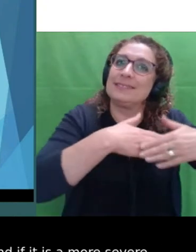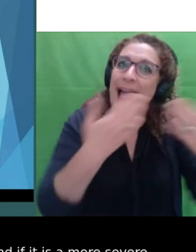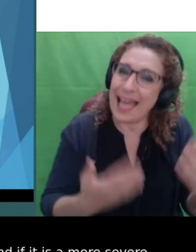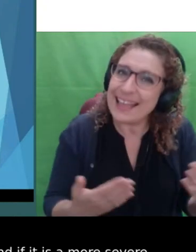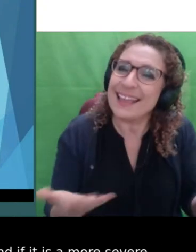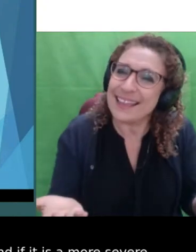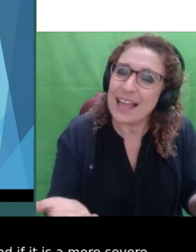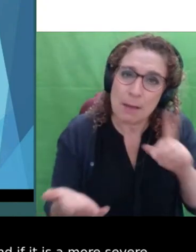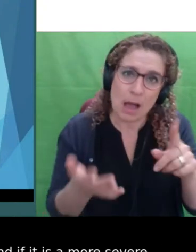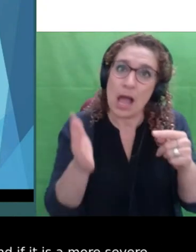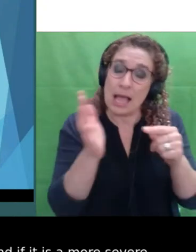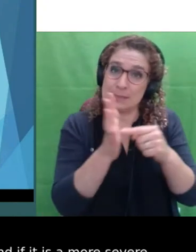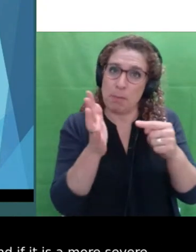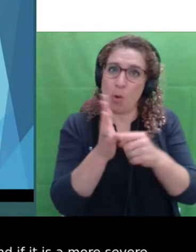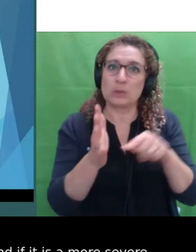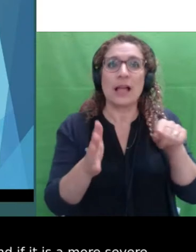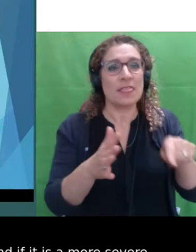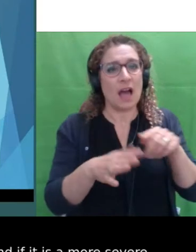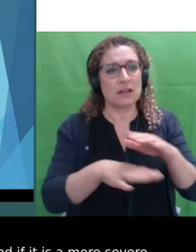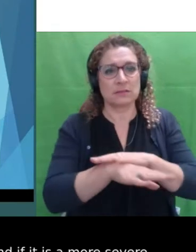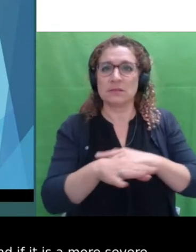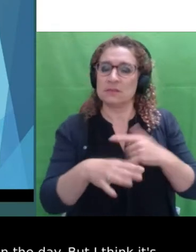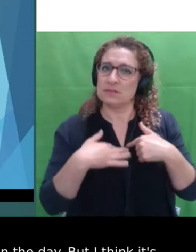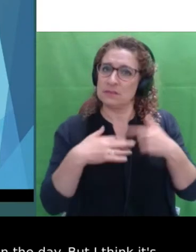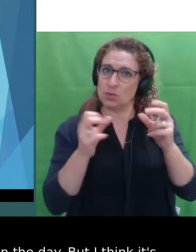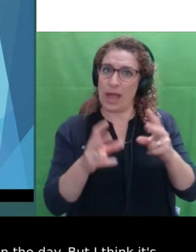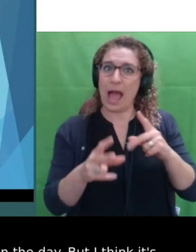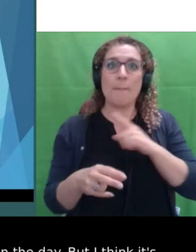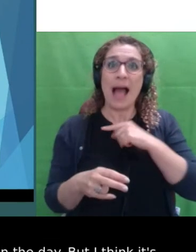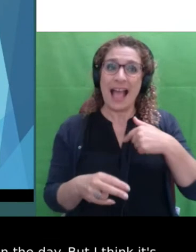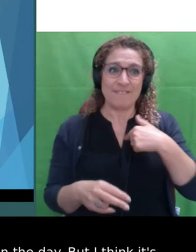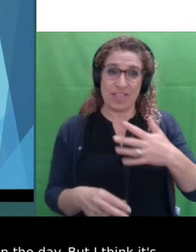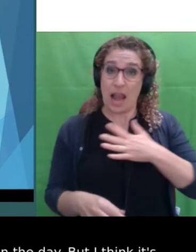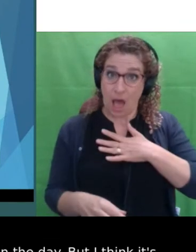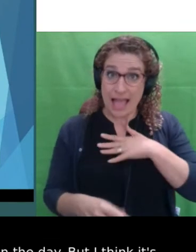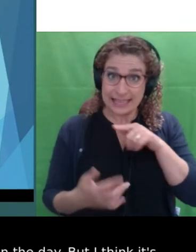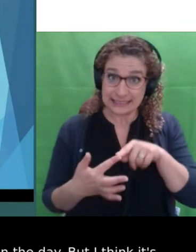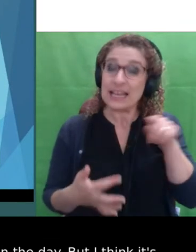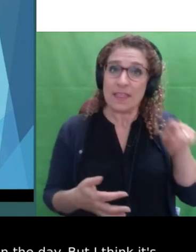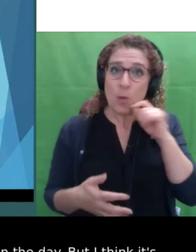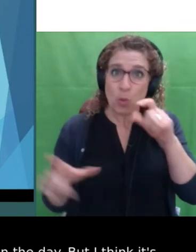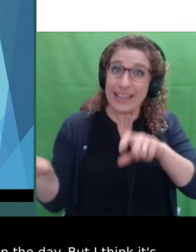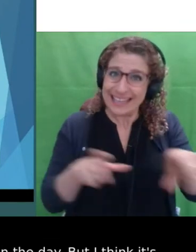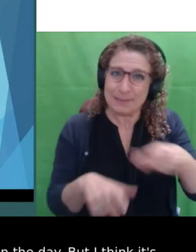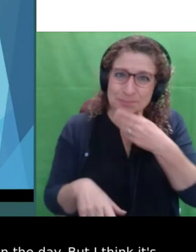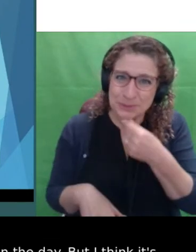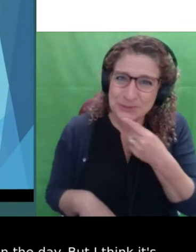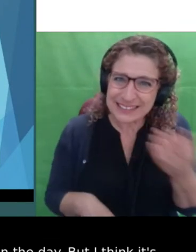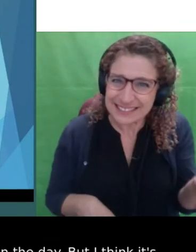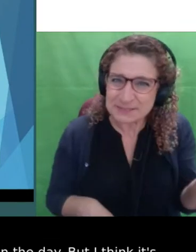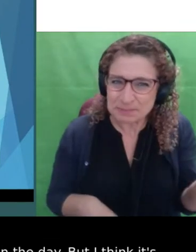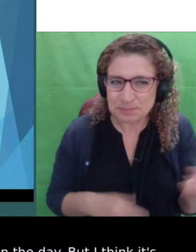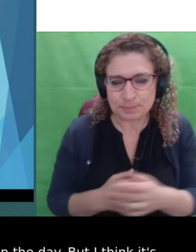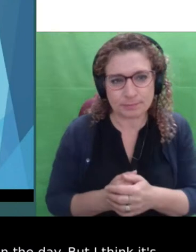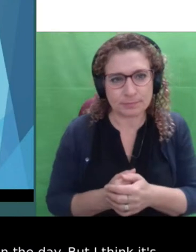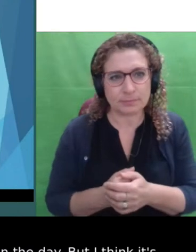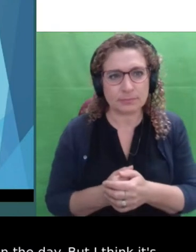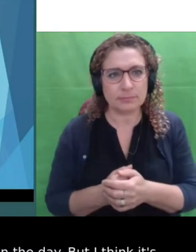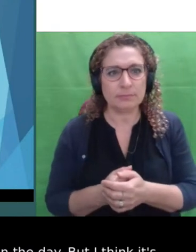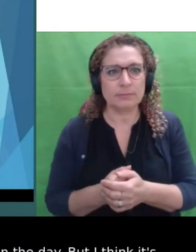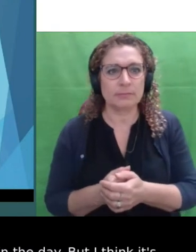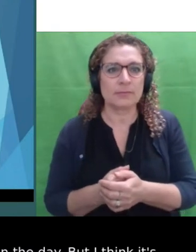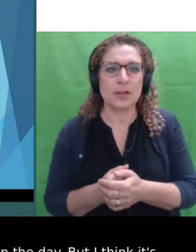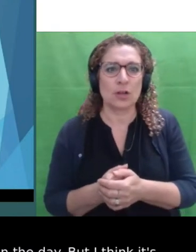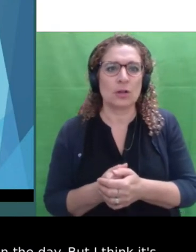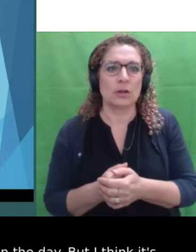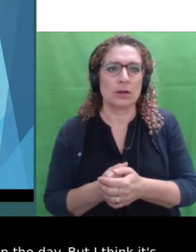cosmetically acceptable because if the patients like them they'll actually use them so putting any brand nades aside but i'll